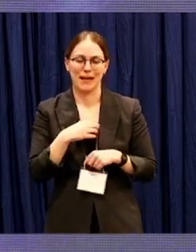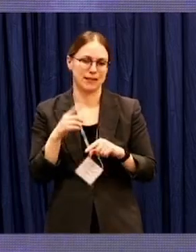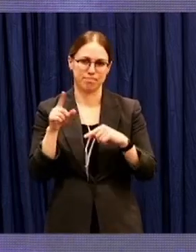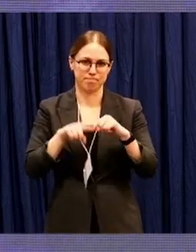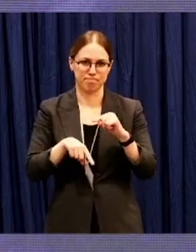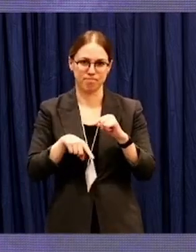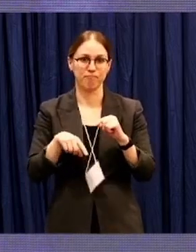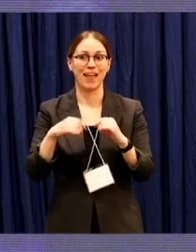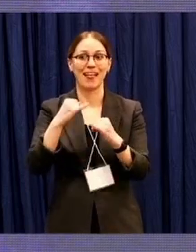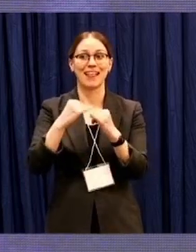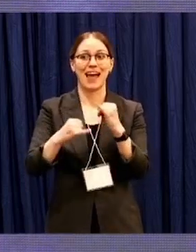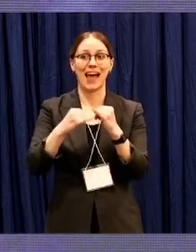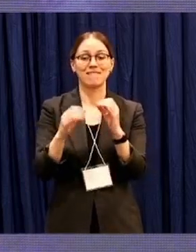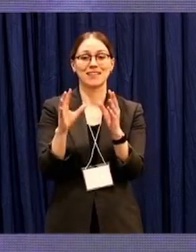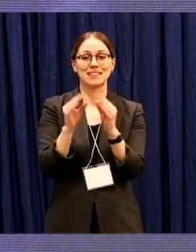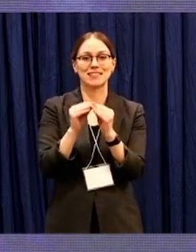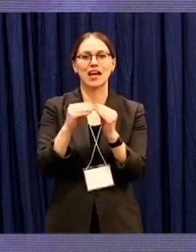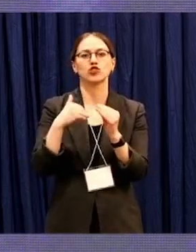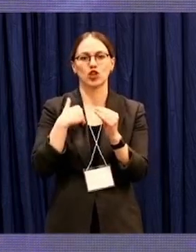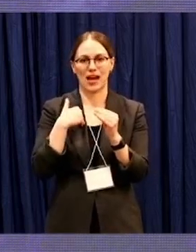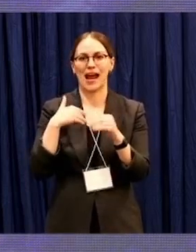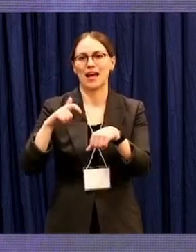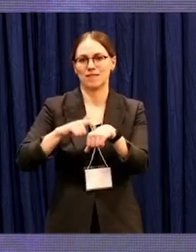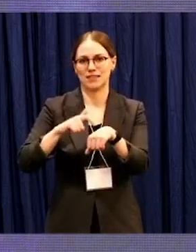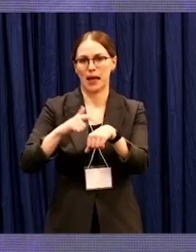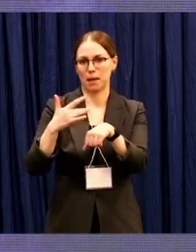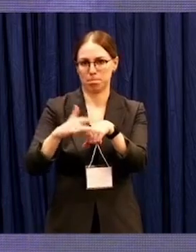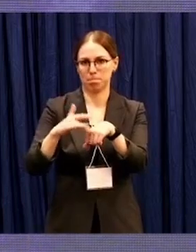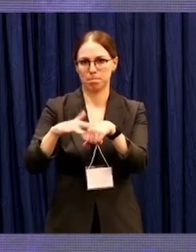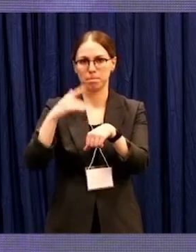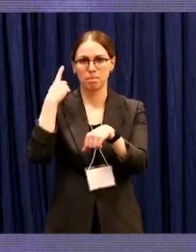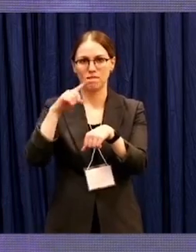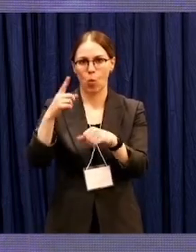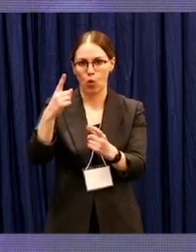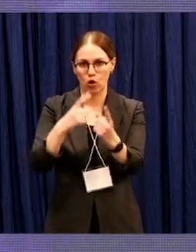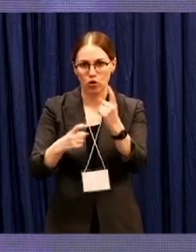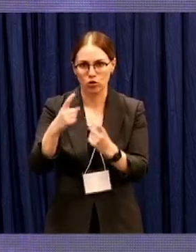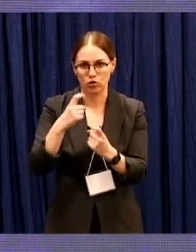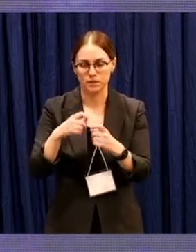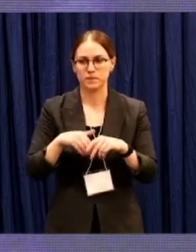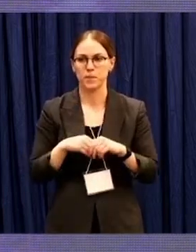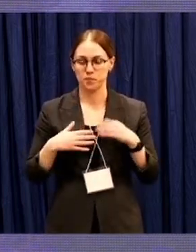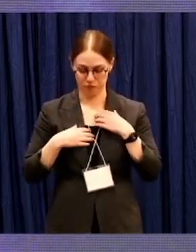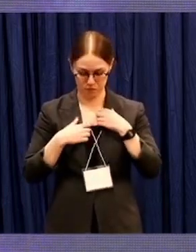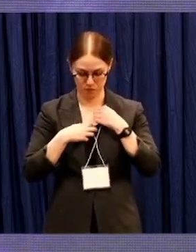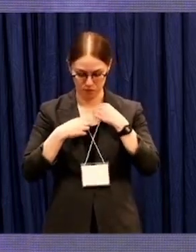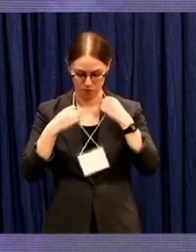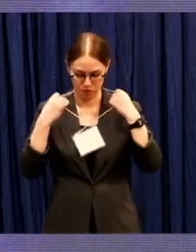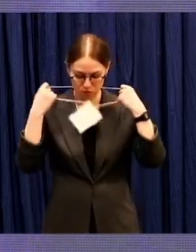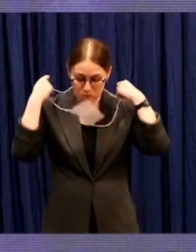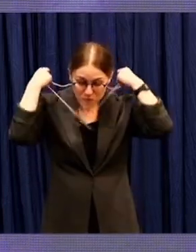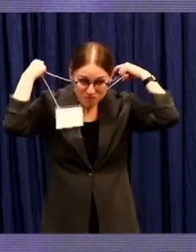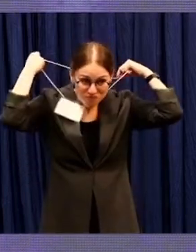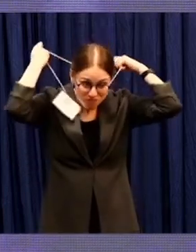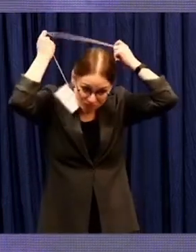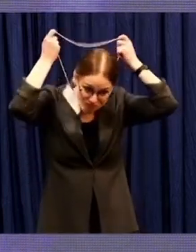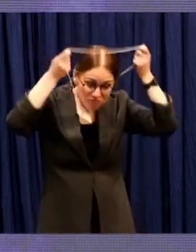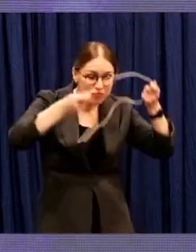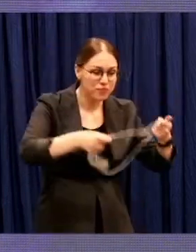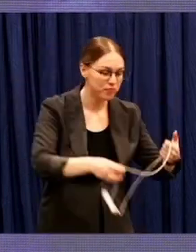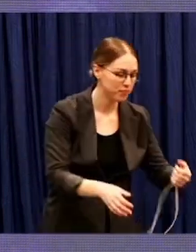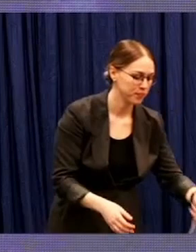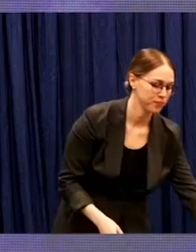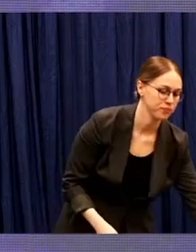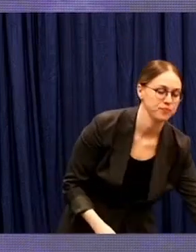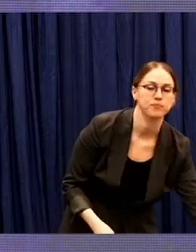at the close of the session. We welcome comments with potential solutions for the issues being discussed. As earlier mentioned, there also are the